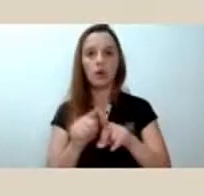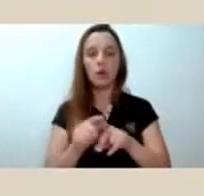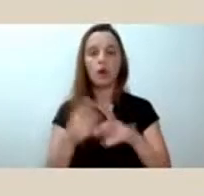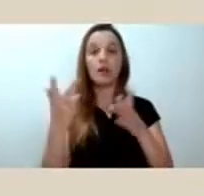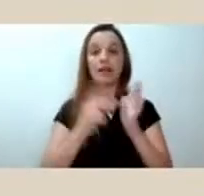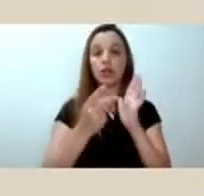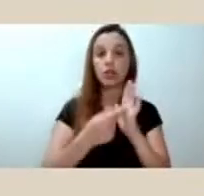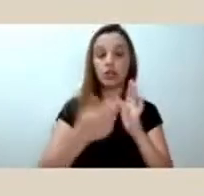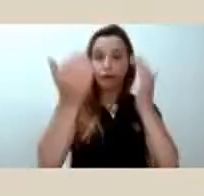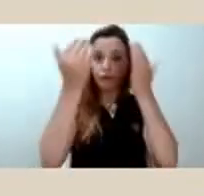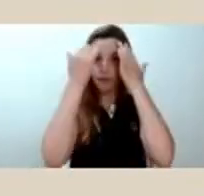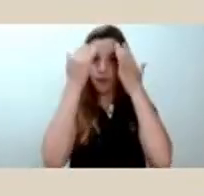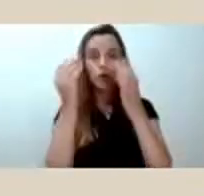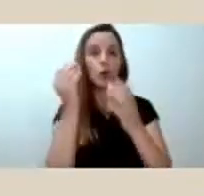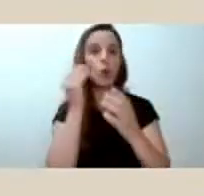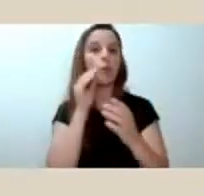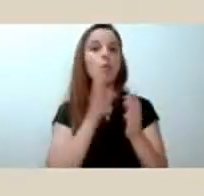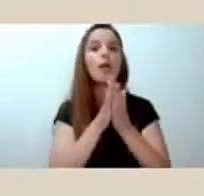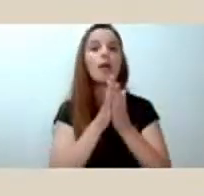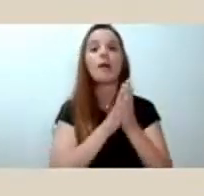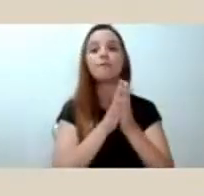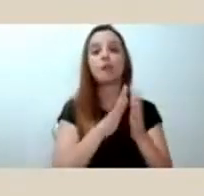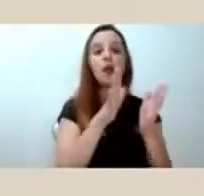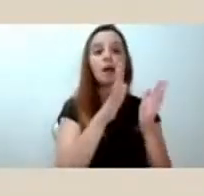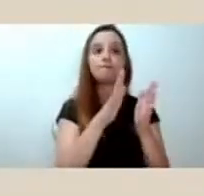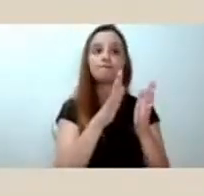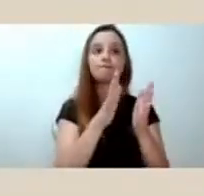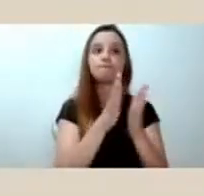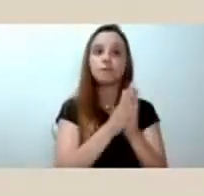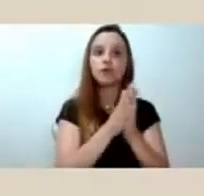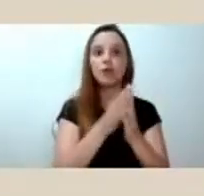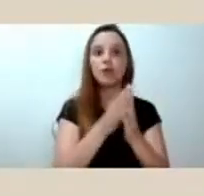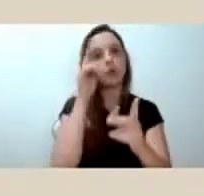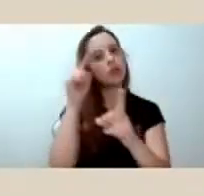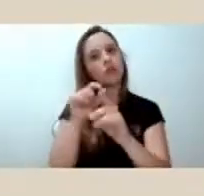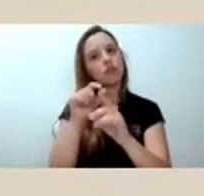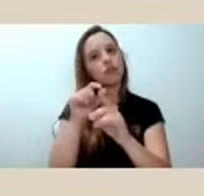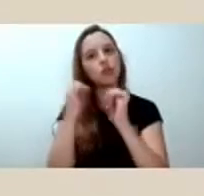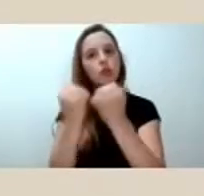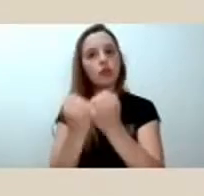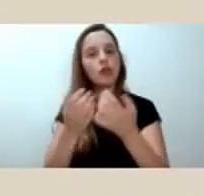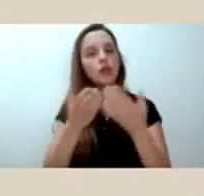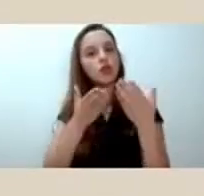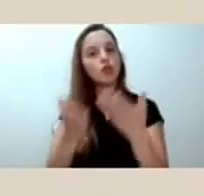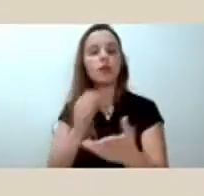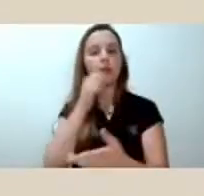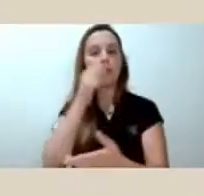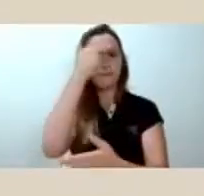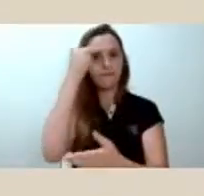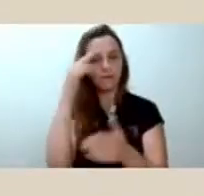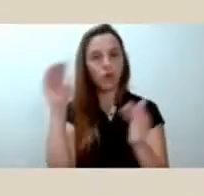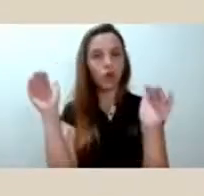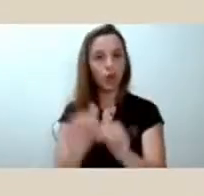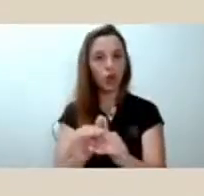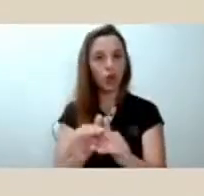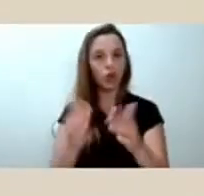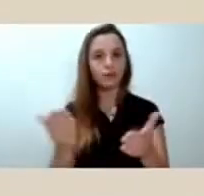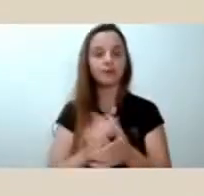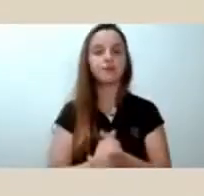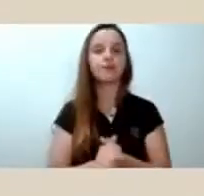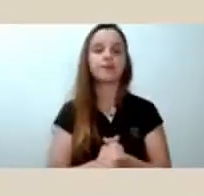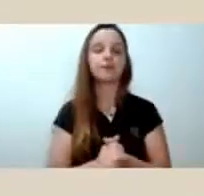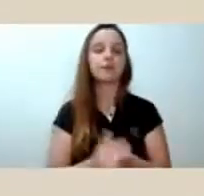aid society in reducing their biases? So just to unpack that a bit, Ricardo spoke about